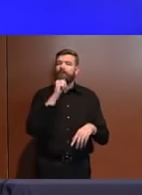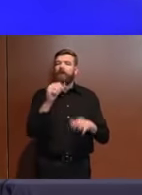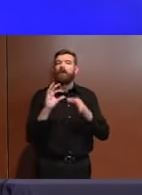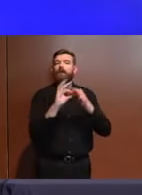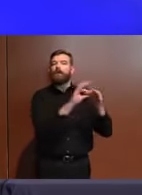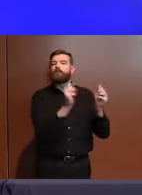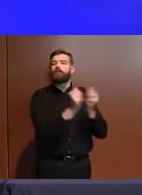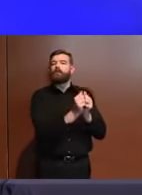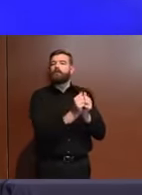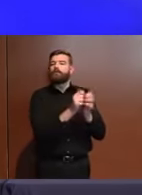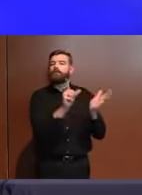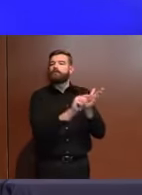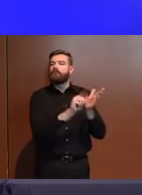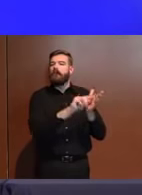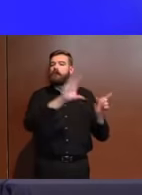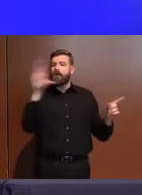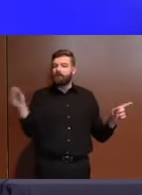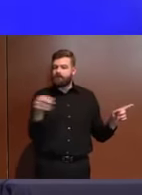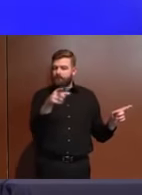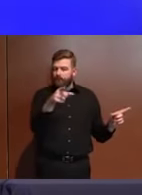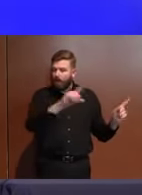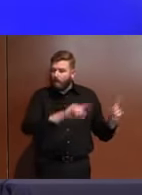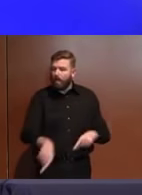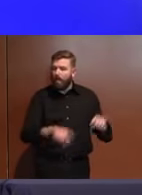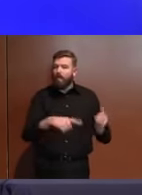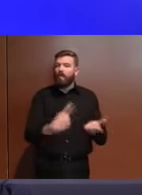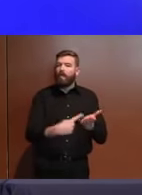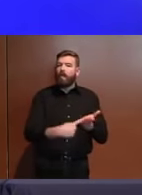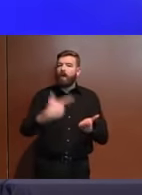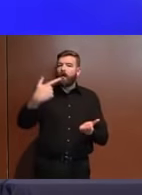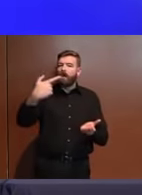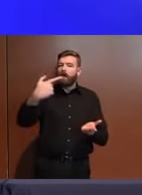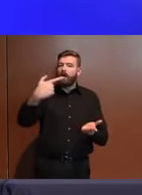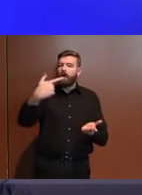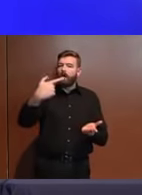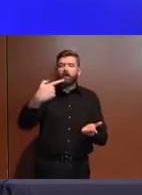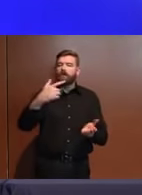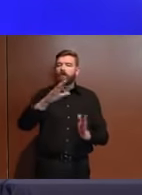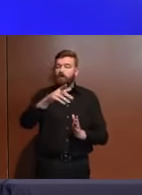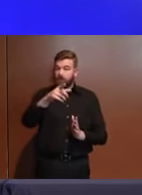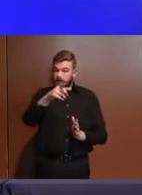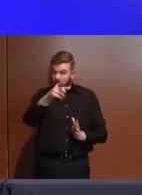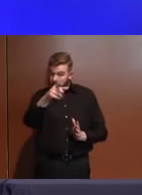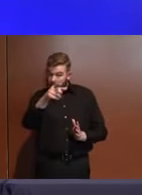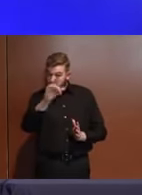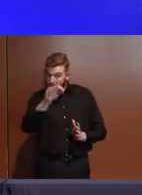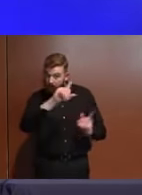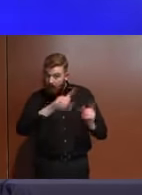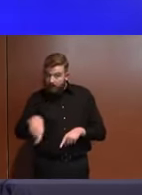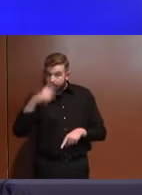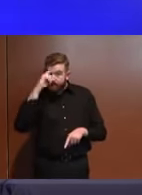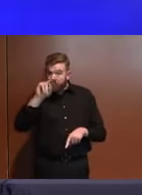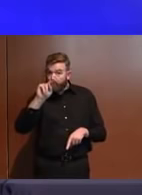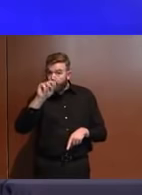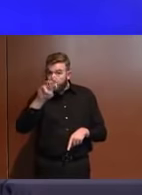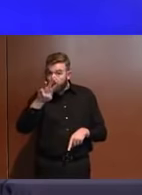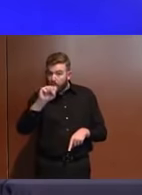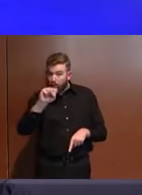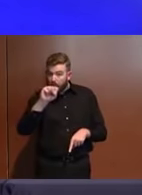your advocacy, but this is a press availability, and I want to just say that up front. But I'm also going to say I'm a good guy. I'm going to give you a chance to ask your question.